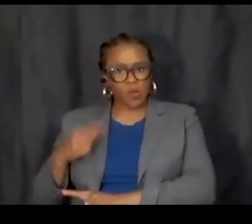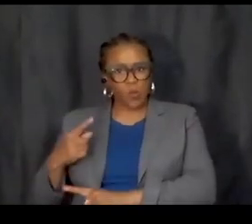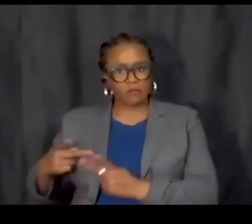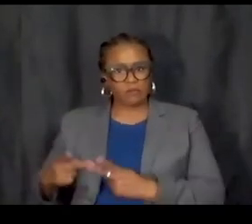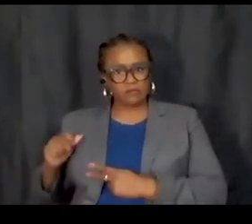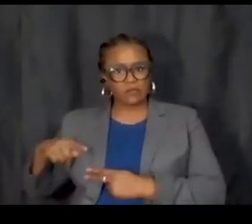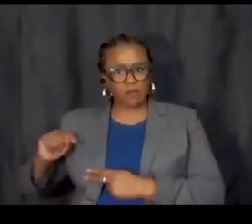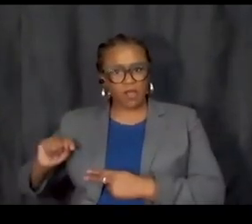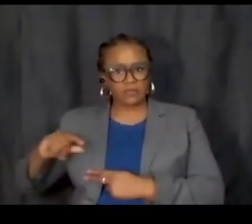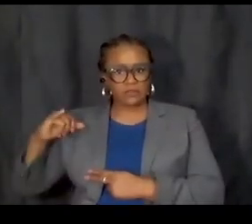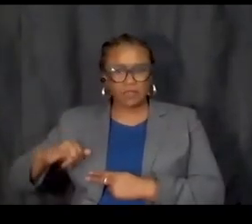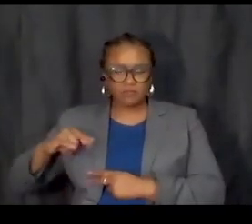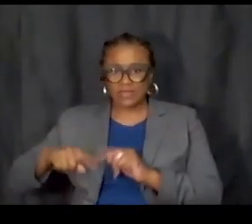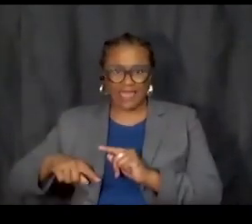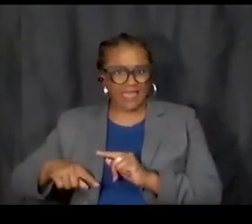And I don't have to talk to anyone else.